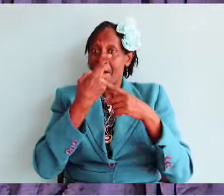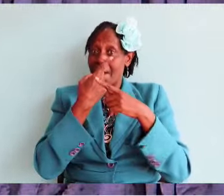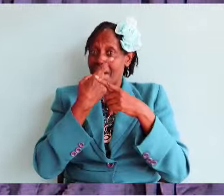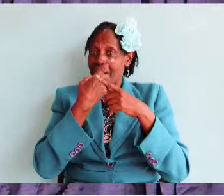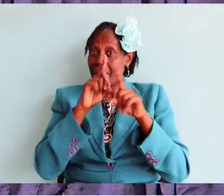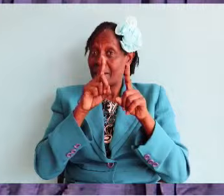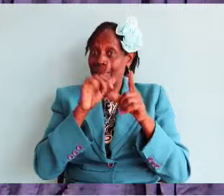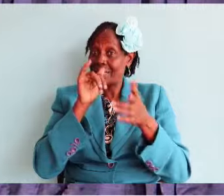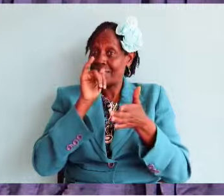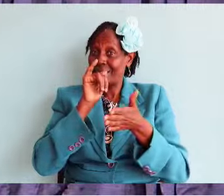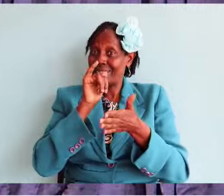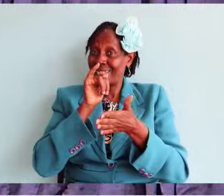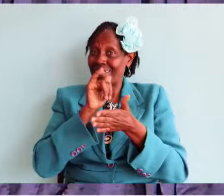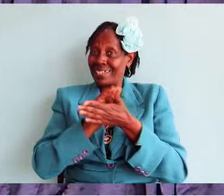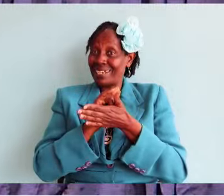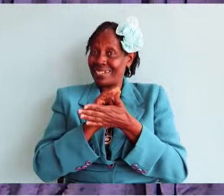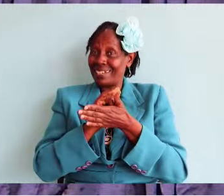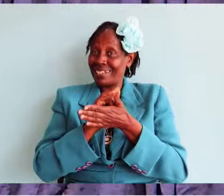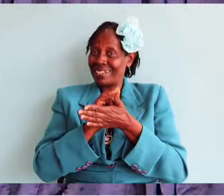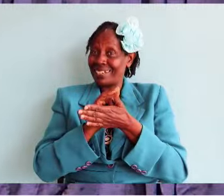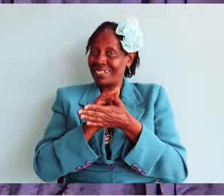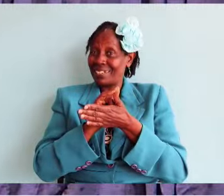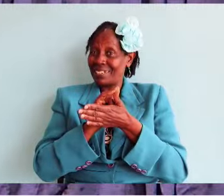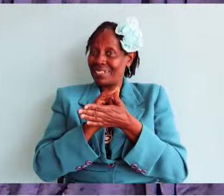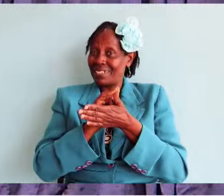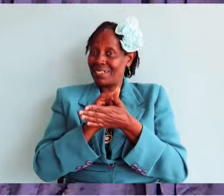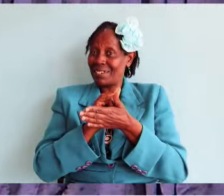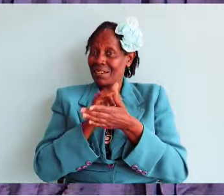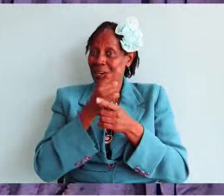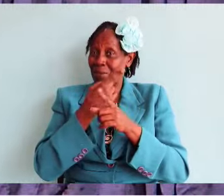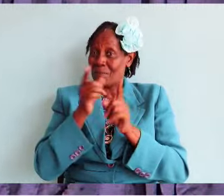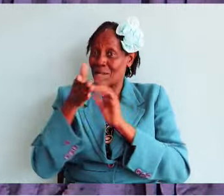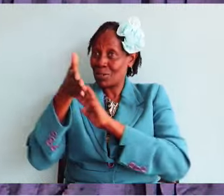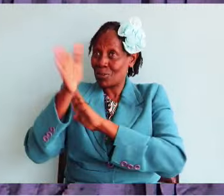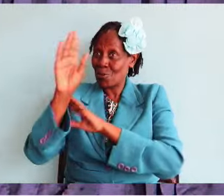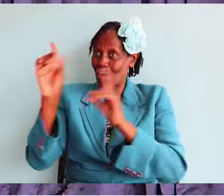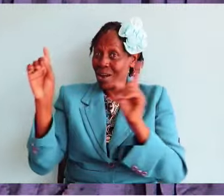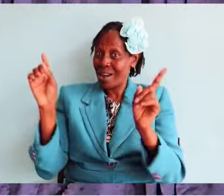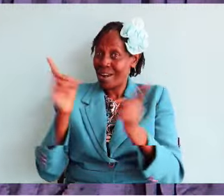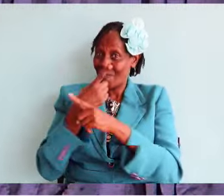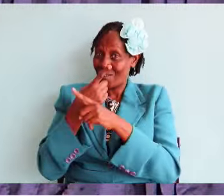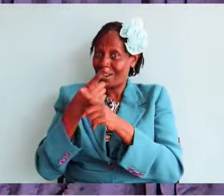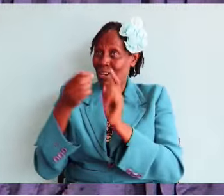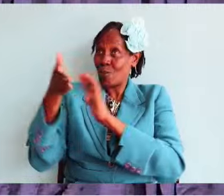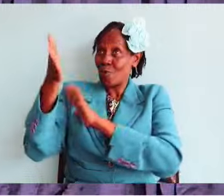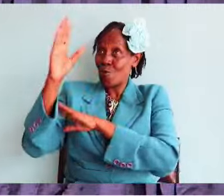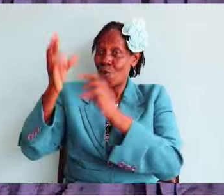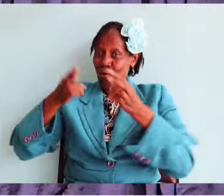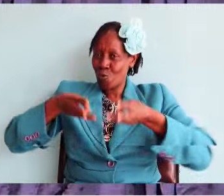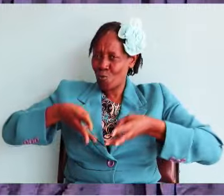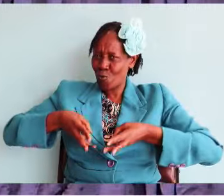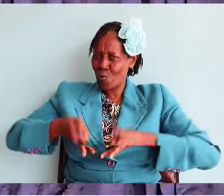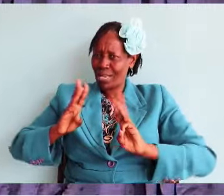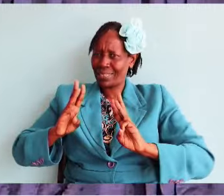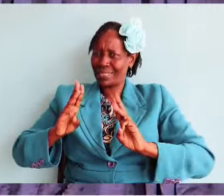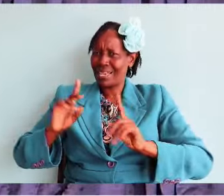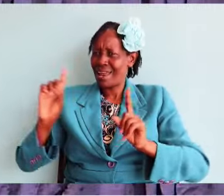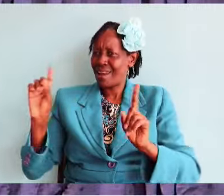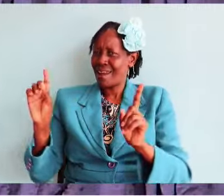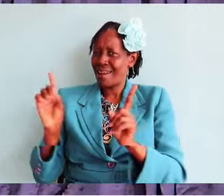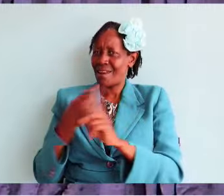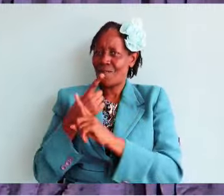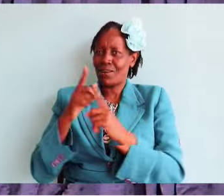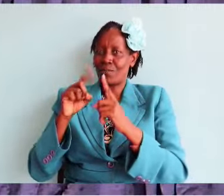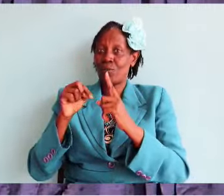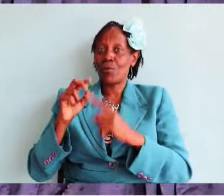is not the way God works. God's ways are not our ways. And the way he does